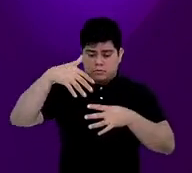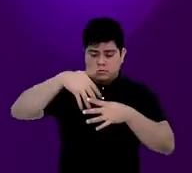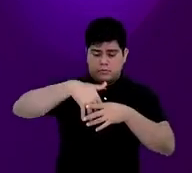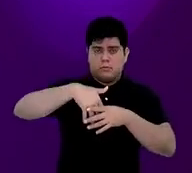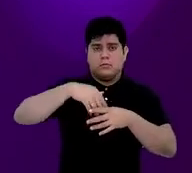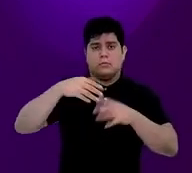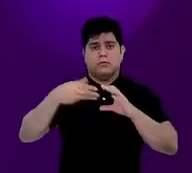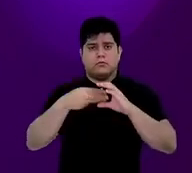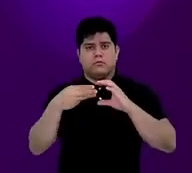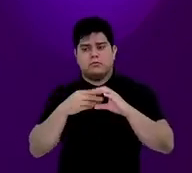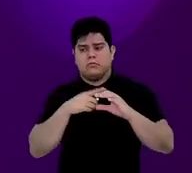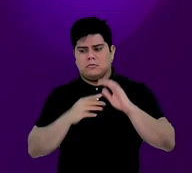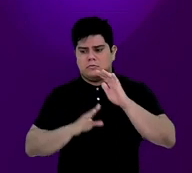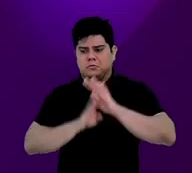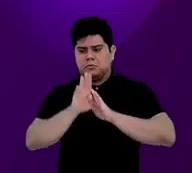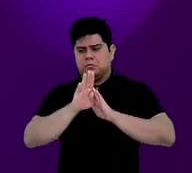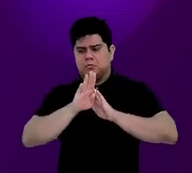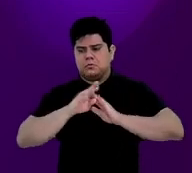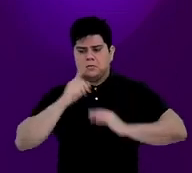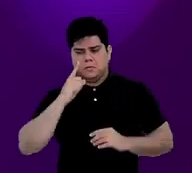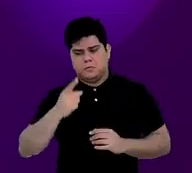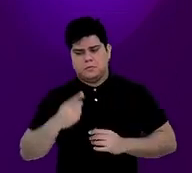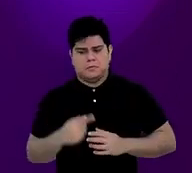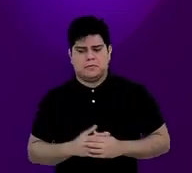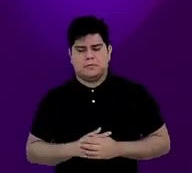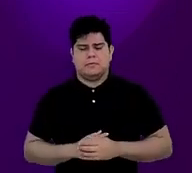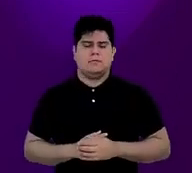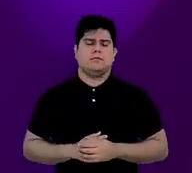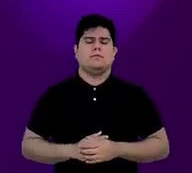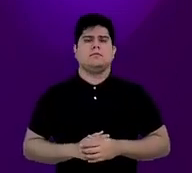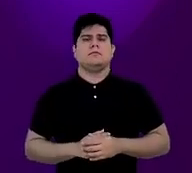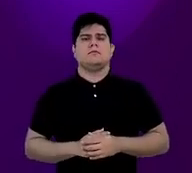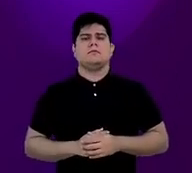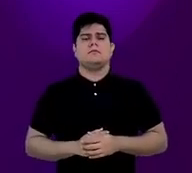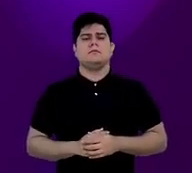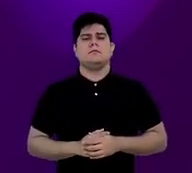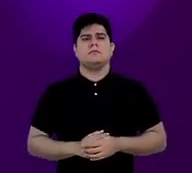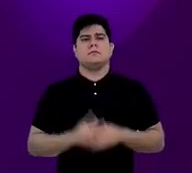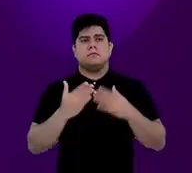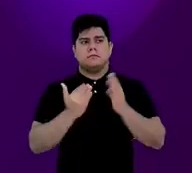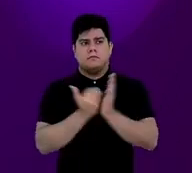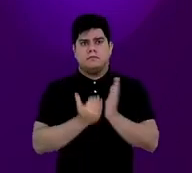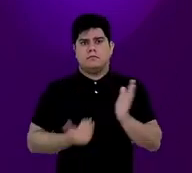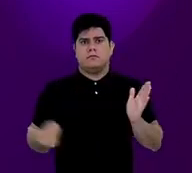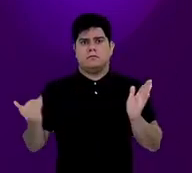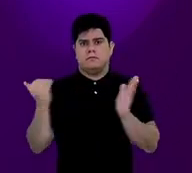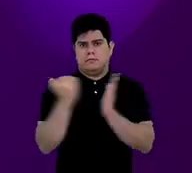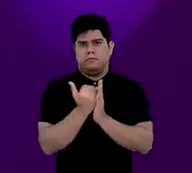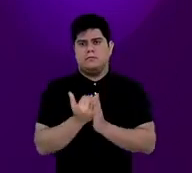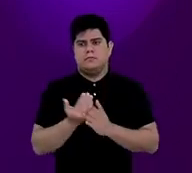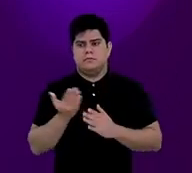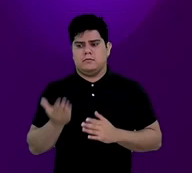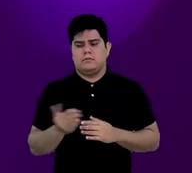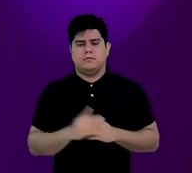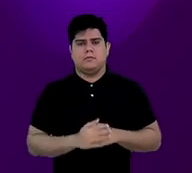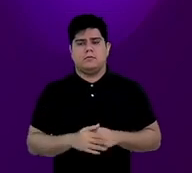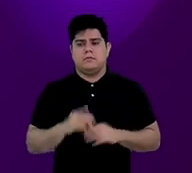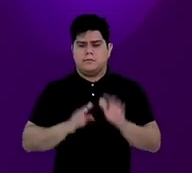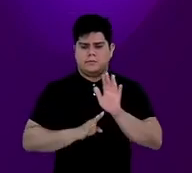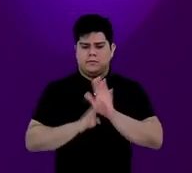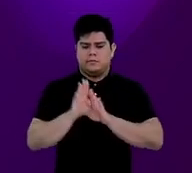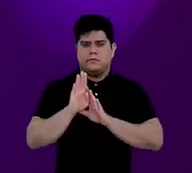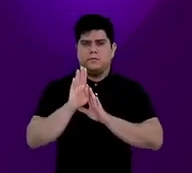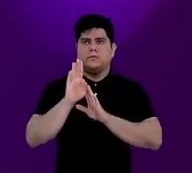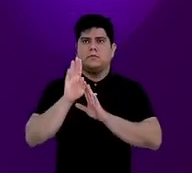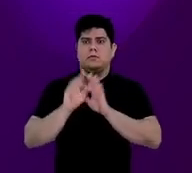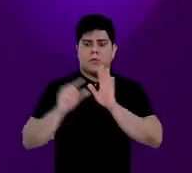square centimeter. You increase the dose, it goes down. But you see that for ROS, there's a double peak. There's a